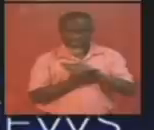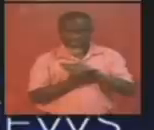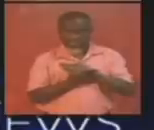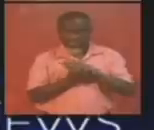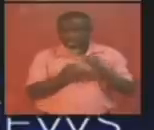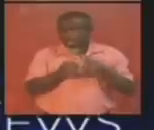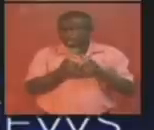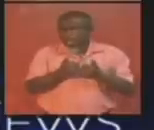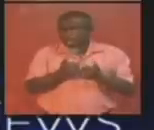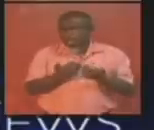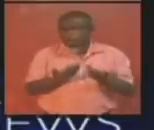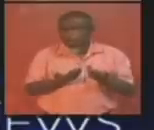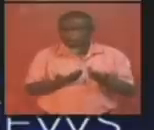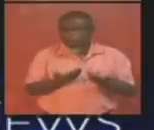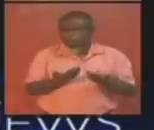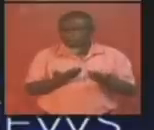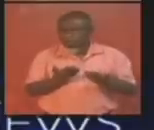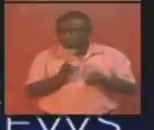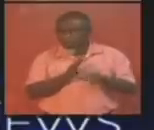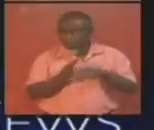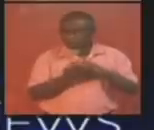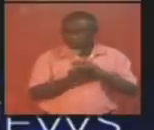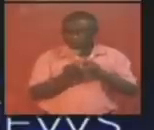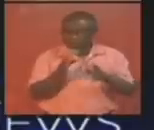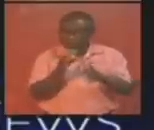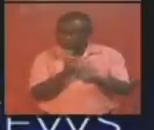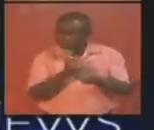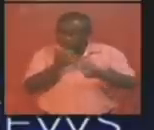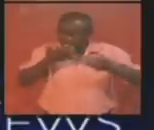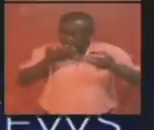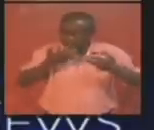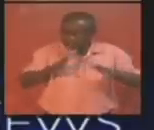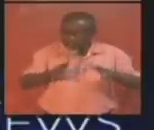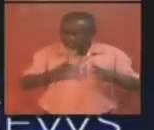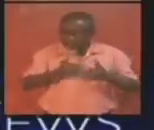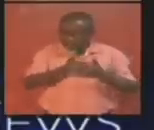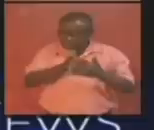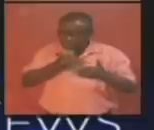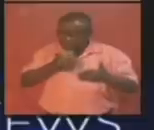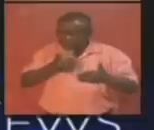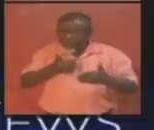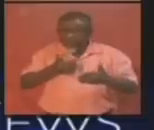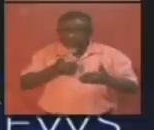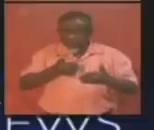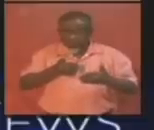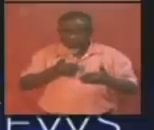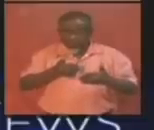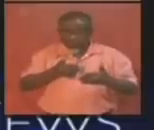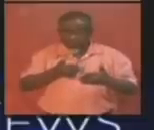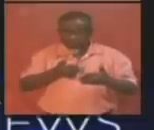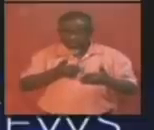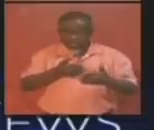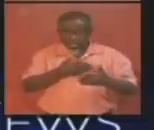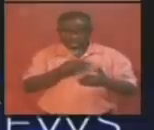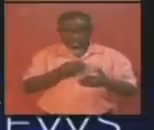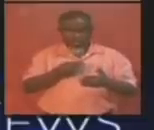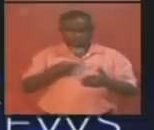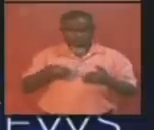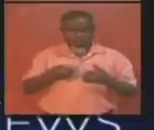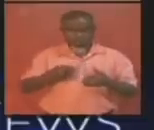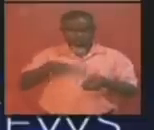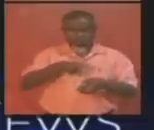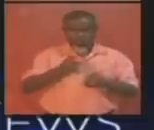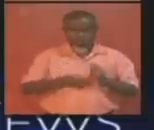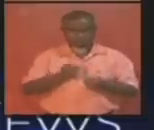therefore, Barbados was able to access that facility and not us. Can